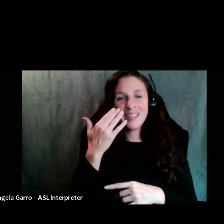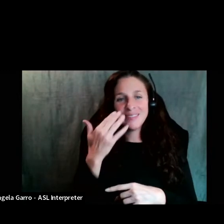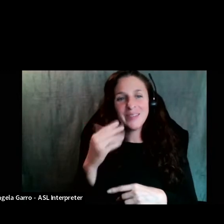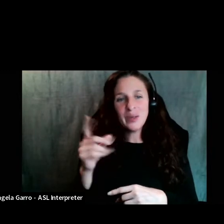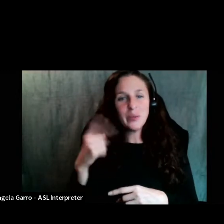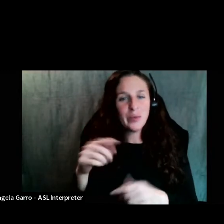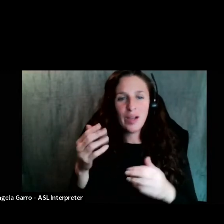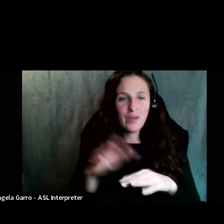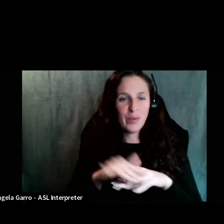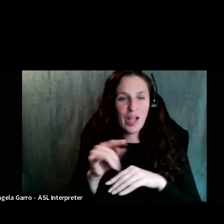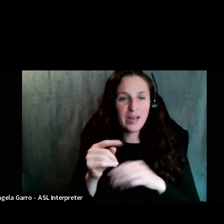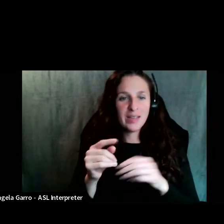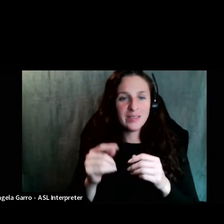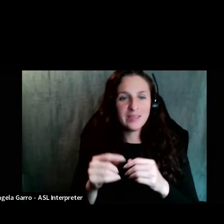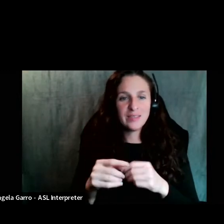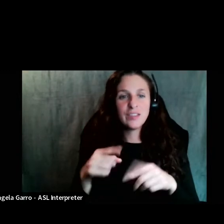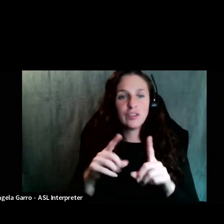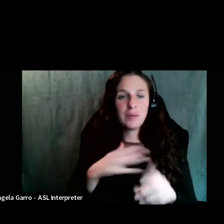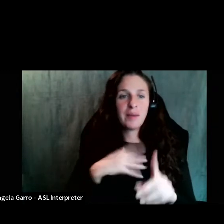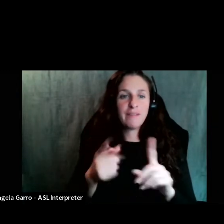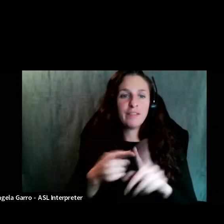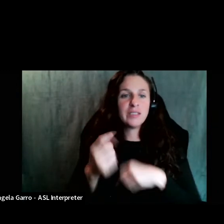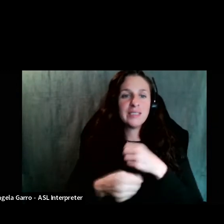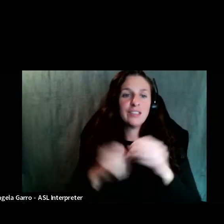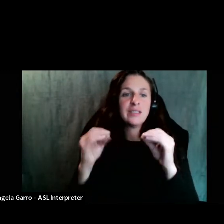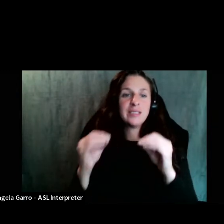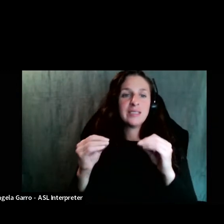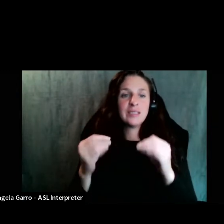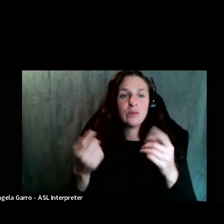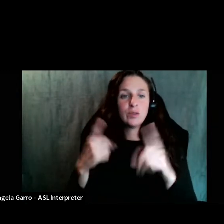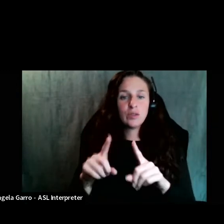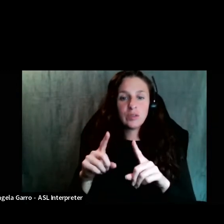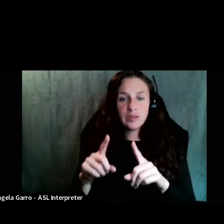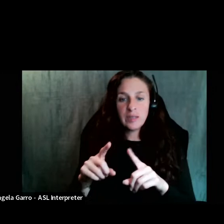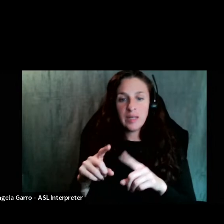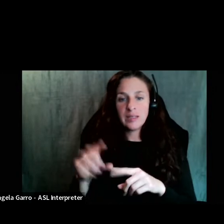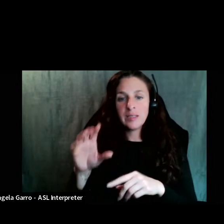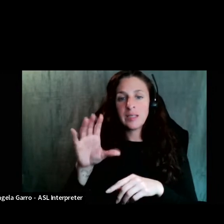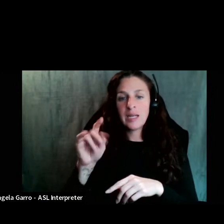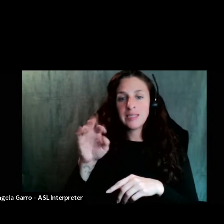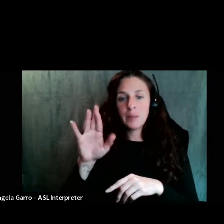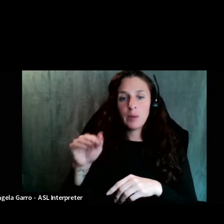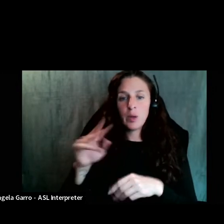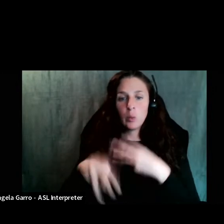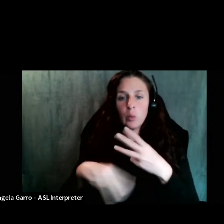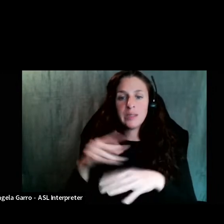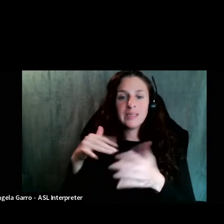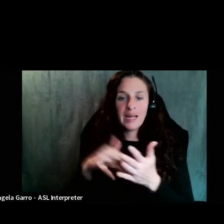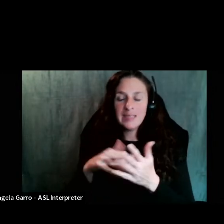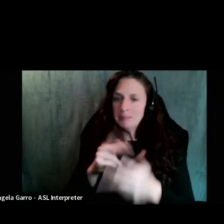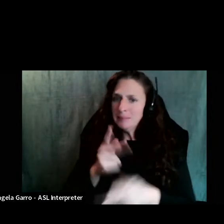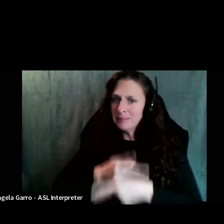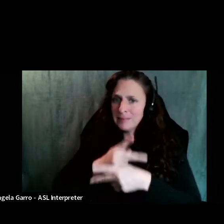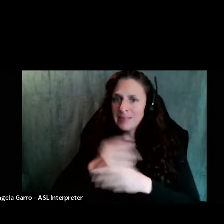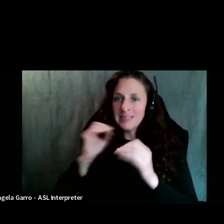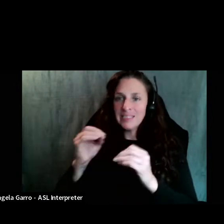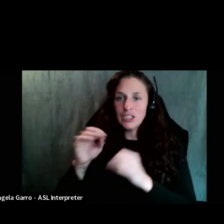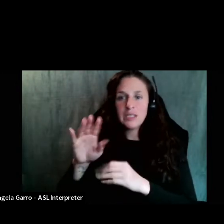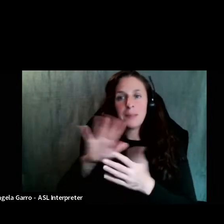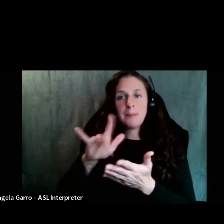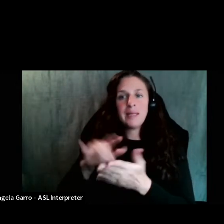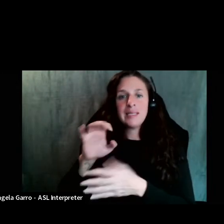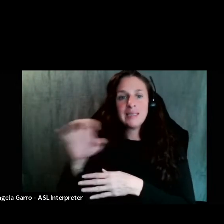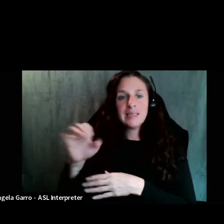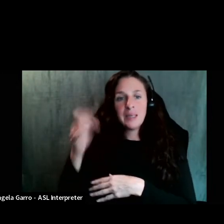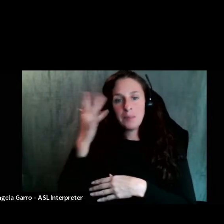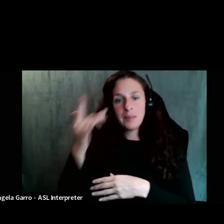on it. During my first year teaching what was then contemporary world studies, I was told to be very careful when teaching the Middle East because a colleague,